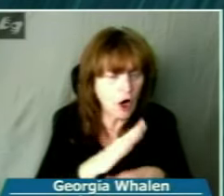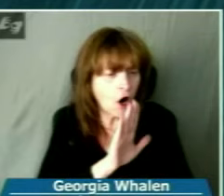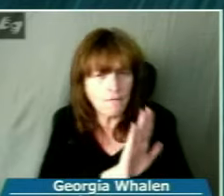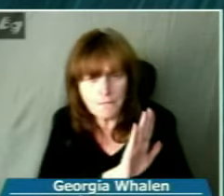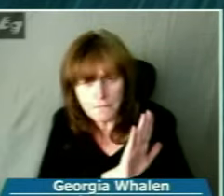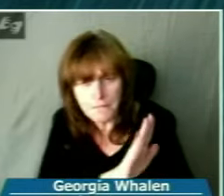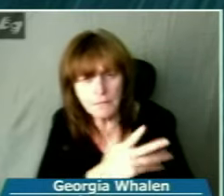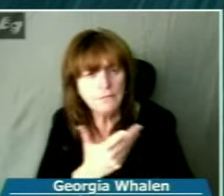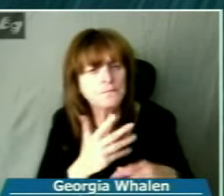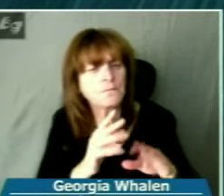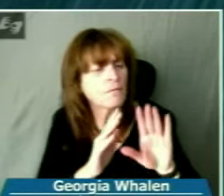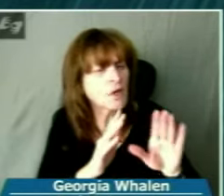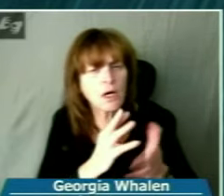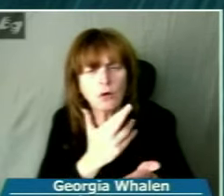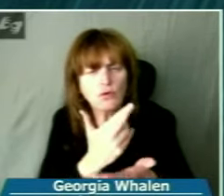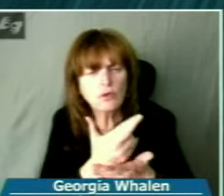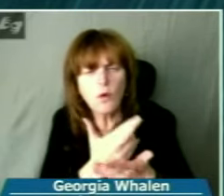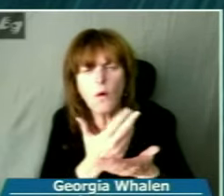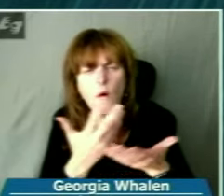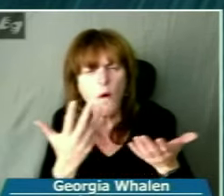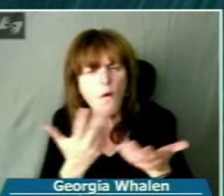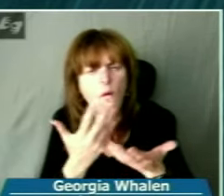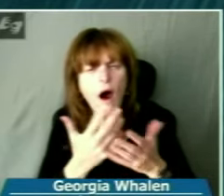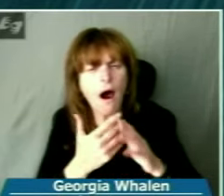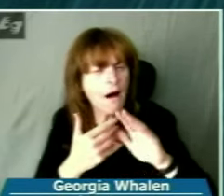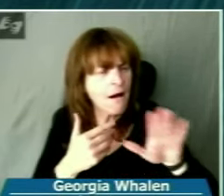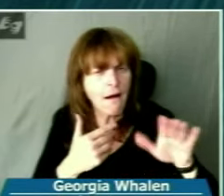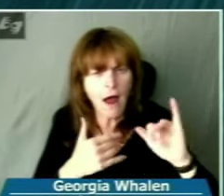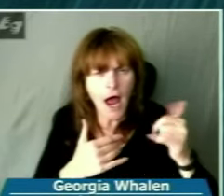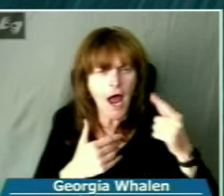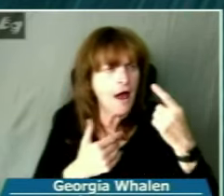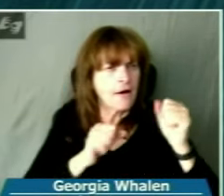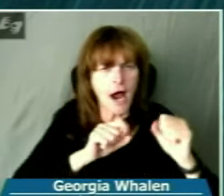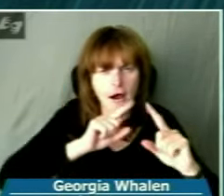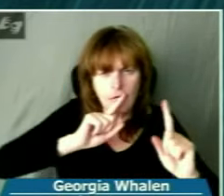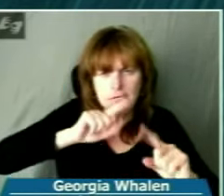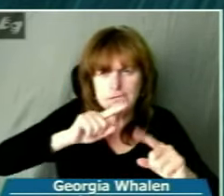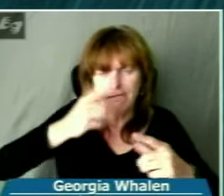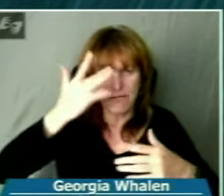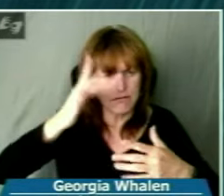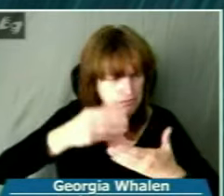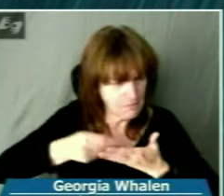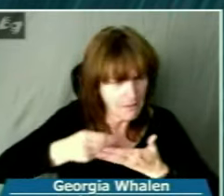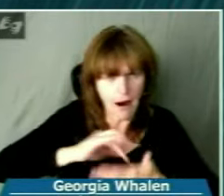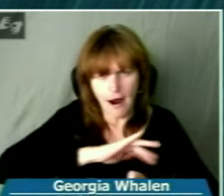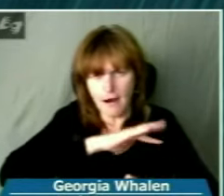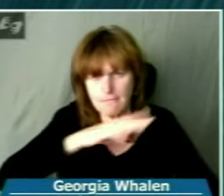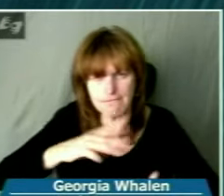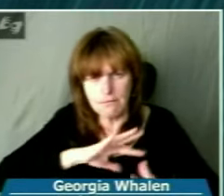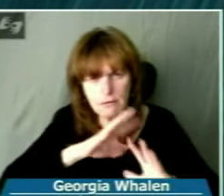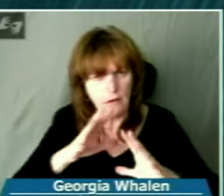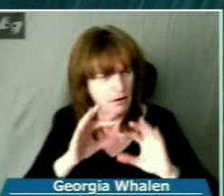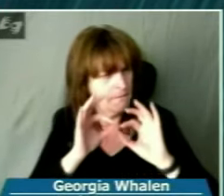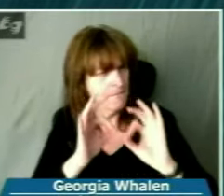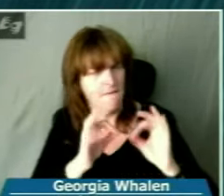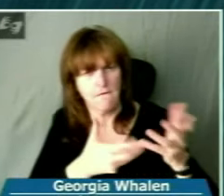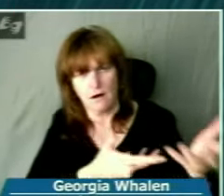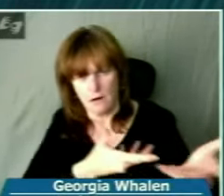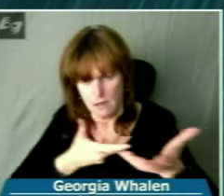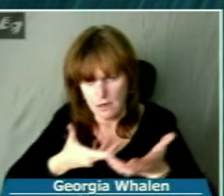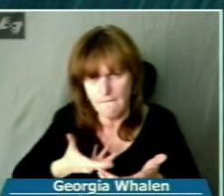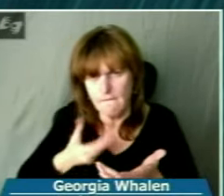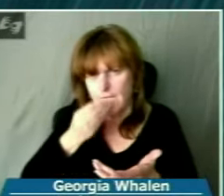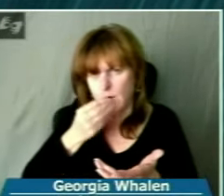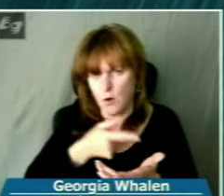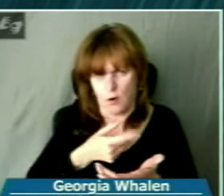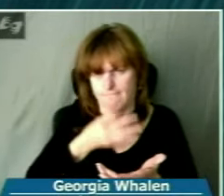resources and her buying power in order to leverage the dollars that we needed in order to get the food that we knew that was going to be in